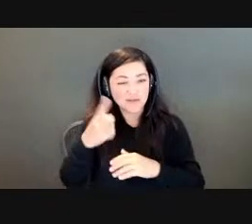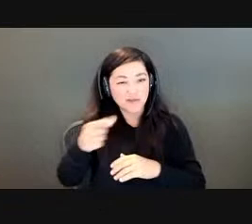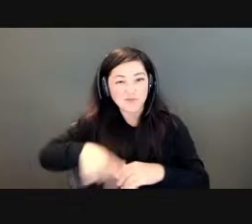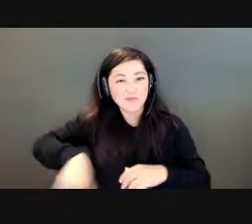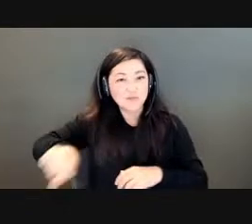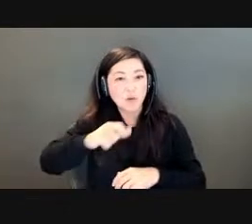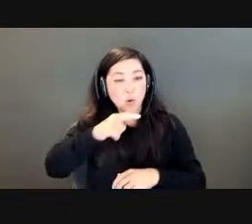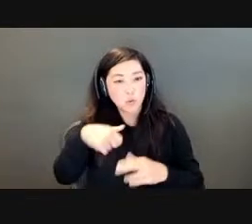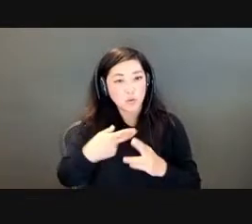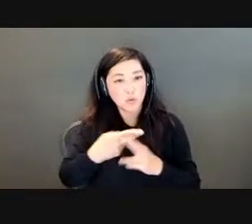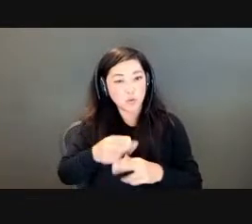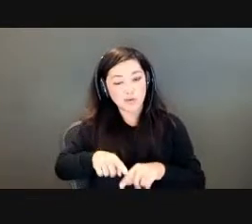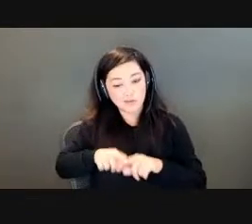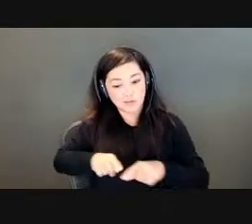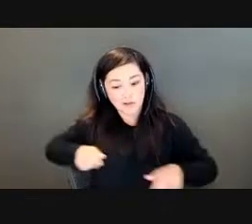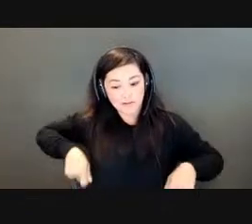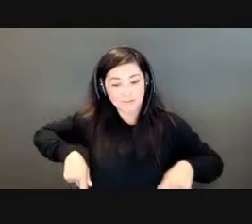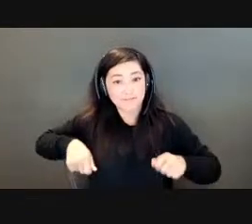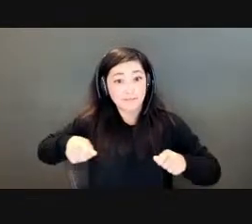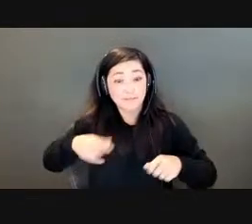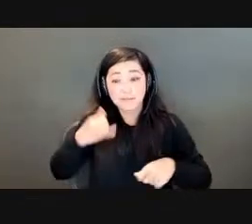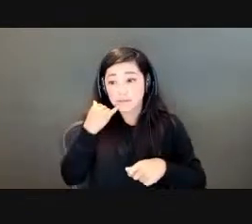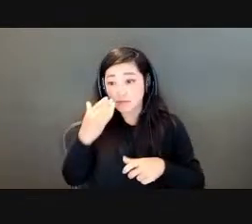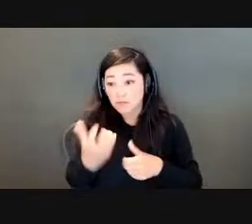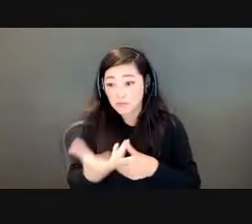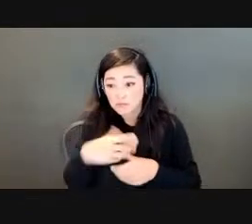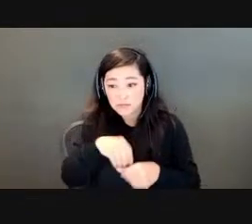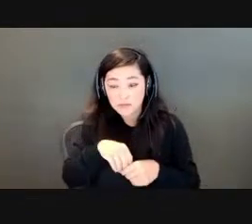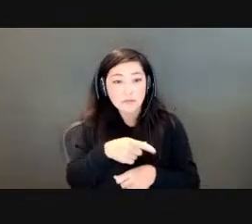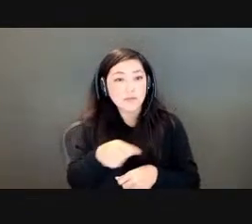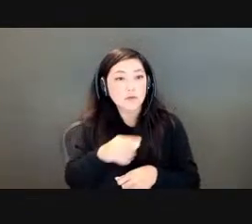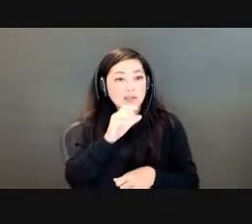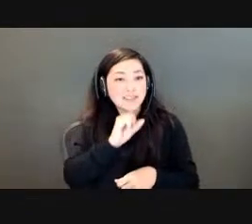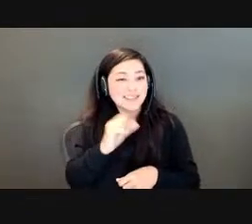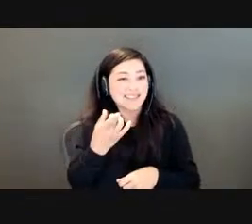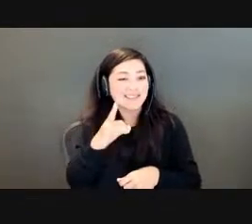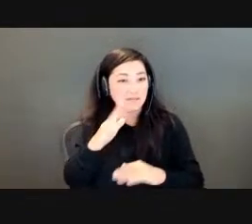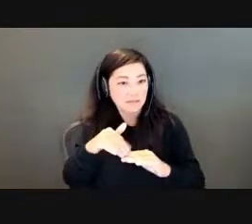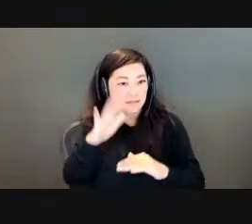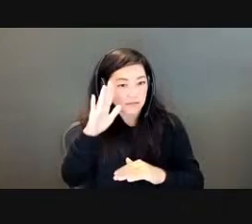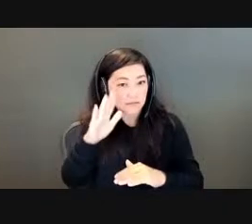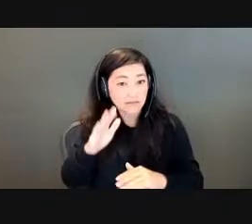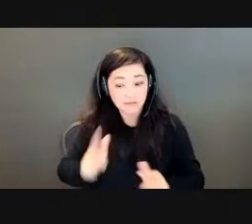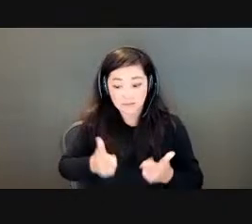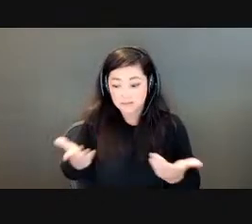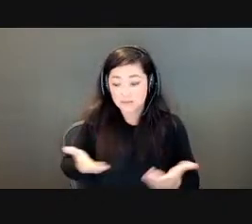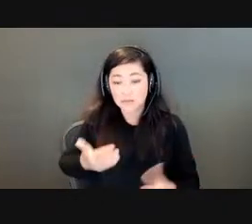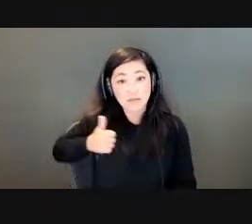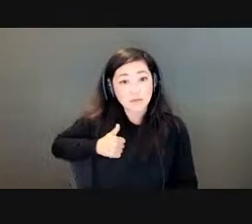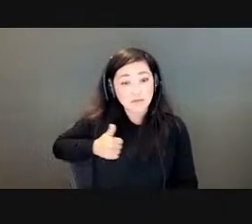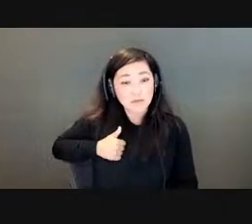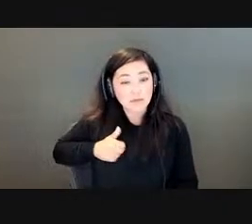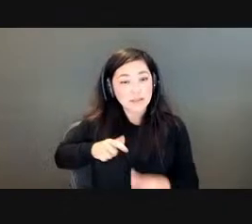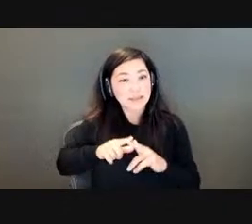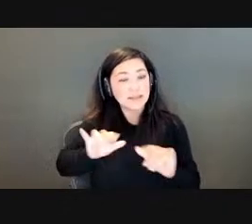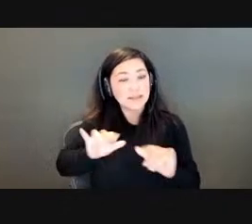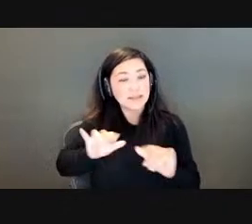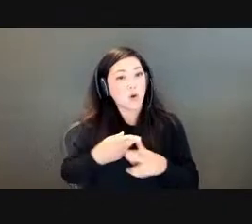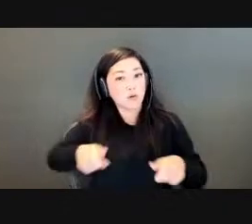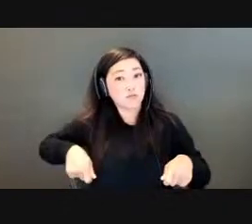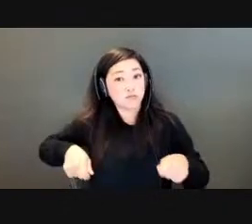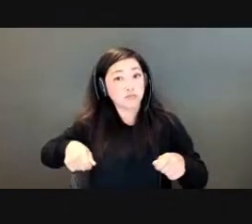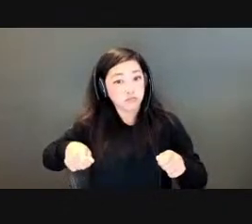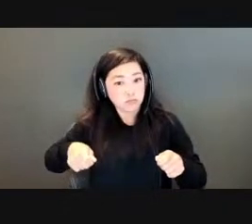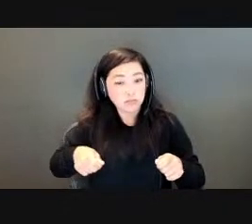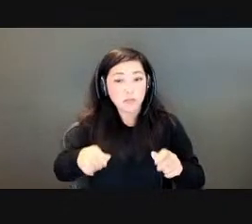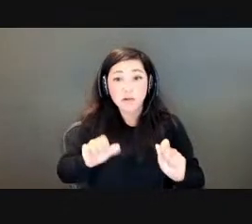mobility devices. To participate, you must be at least 18 years old, live in Canada, and use a wheeled mobility device